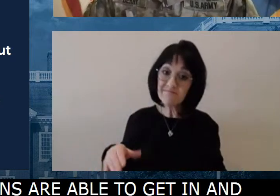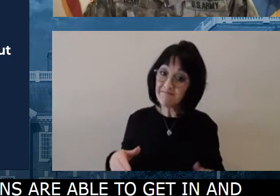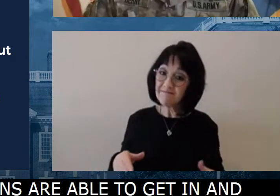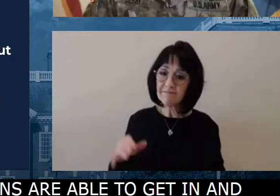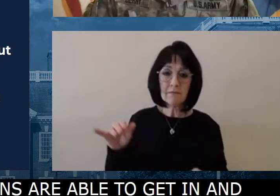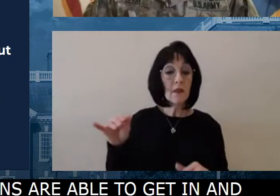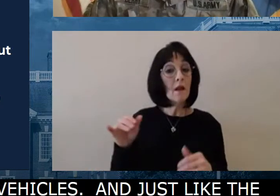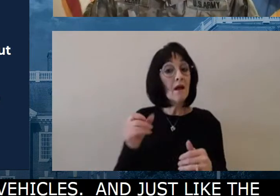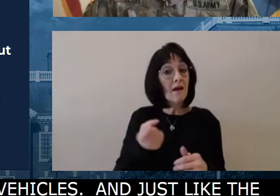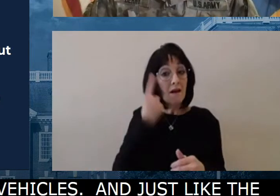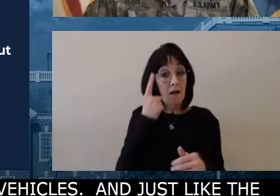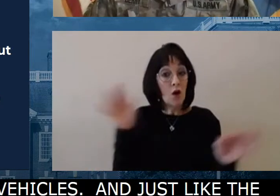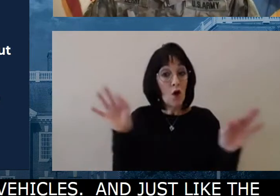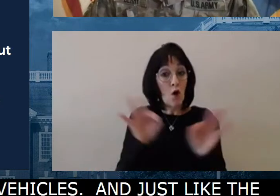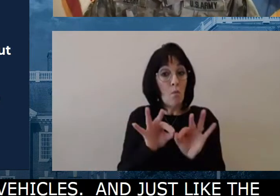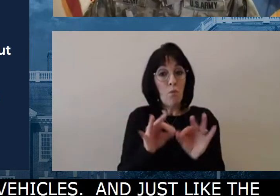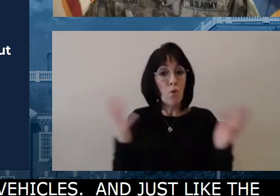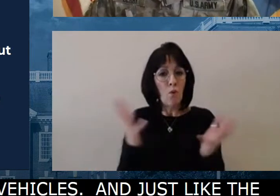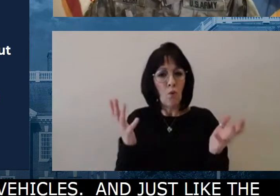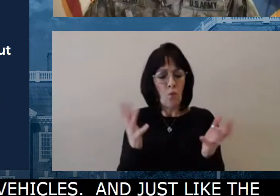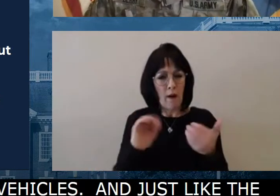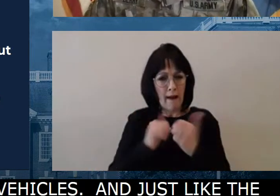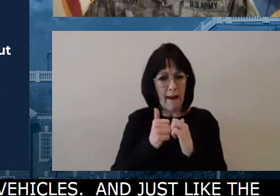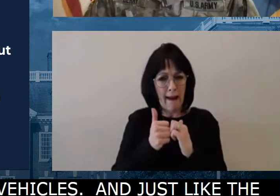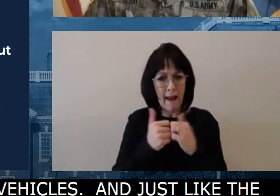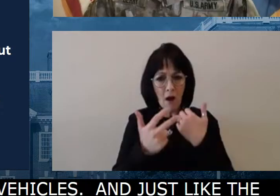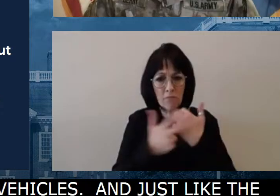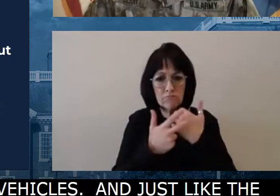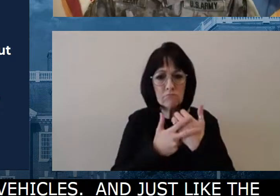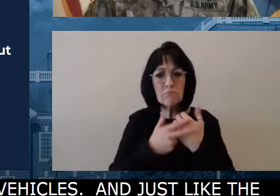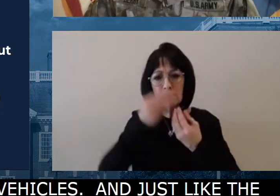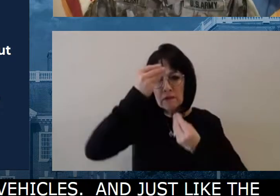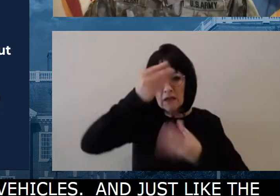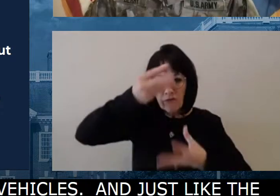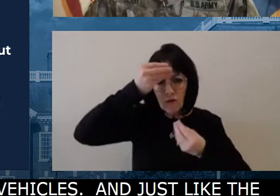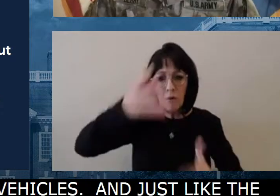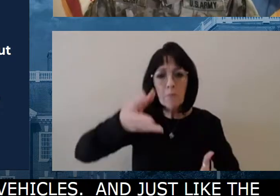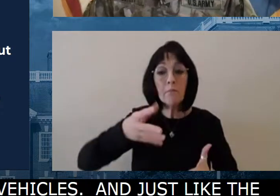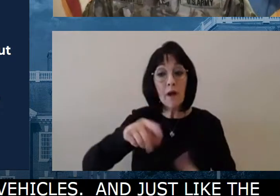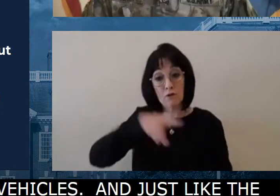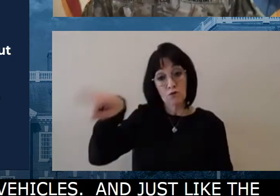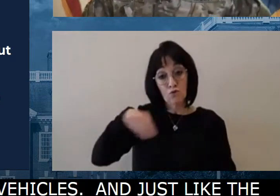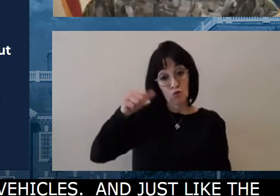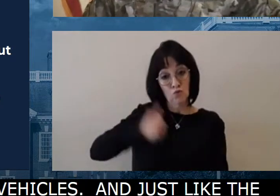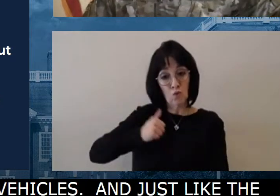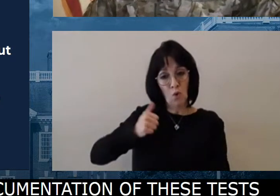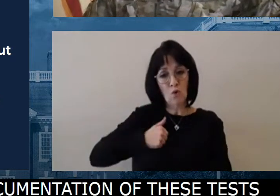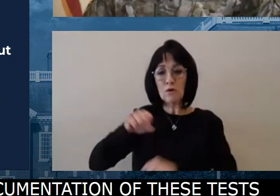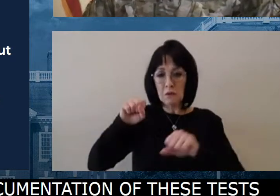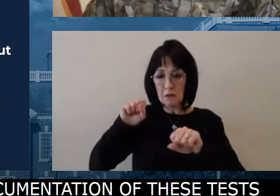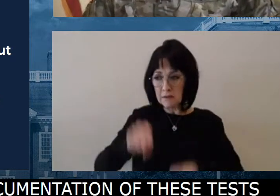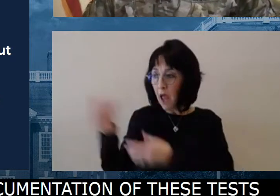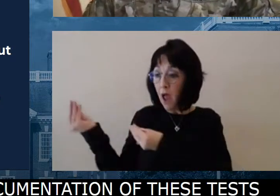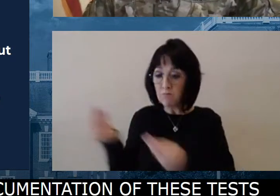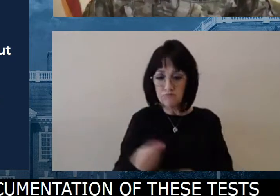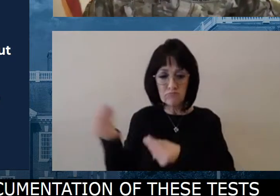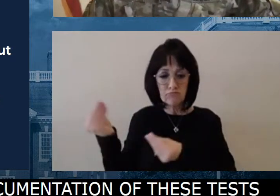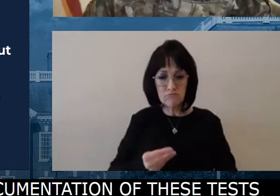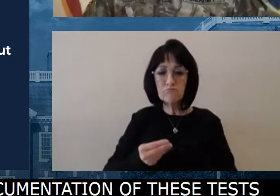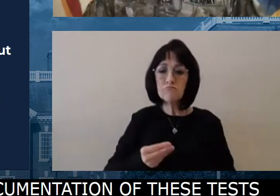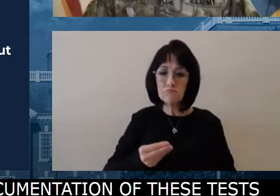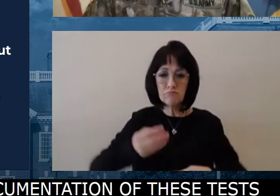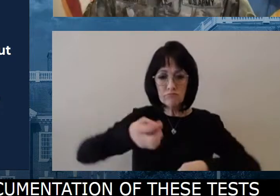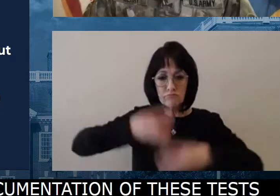documentation of these testing is a big part, and our soldiers and airmen have the skill sets to support that. And continuing